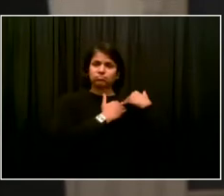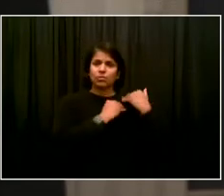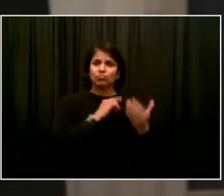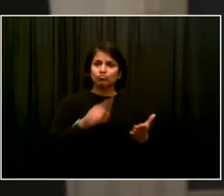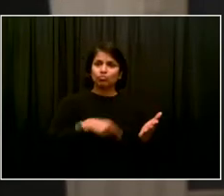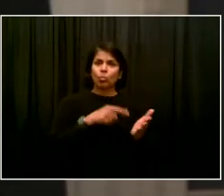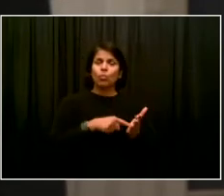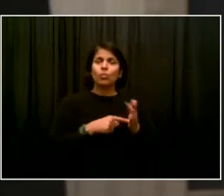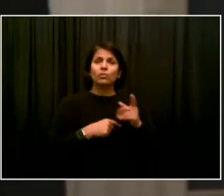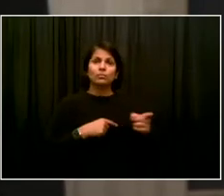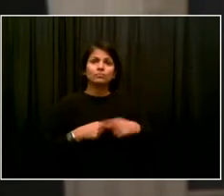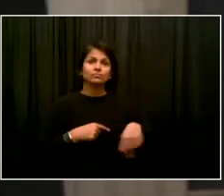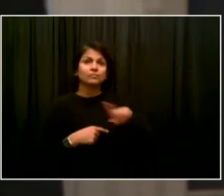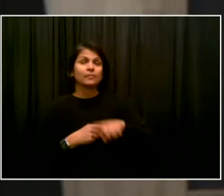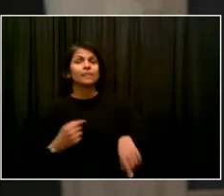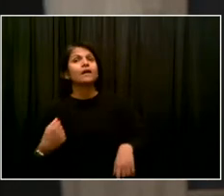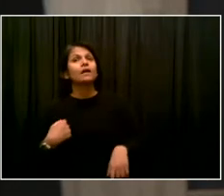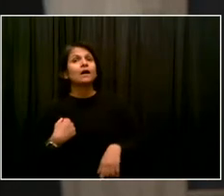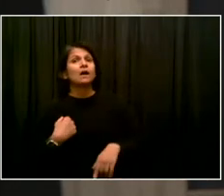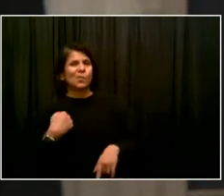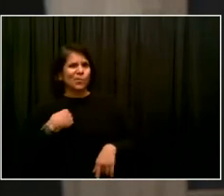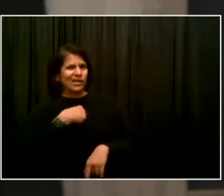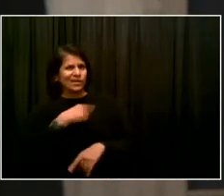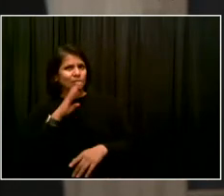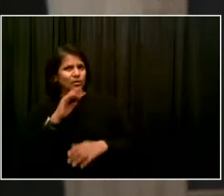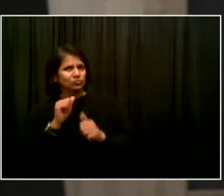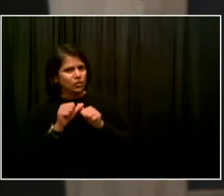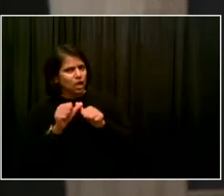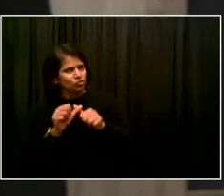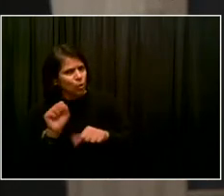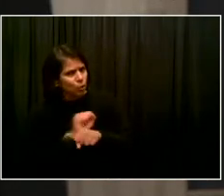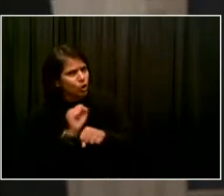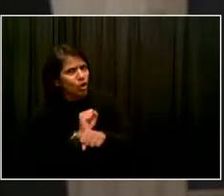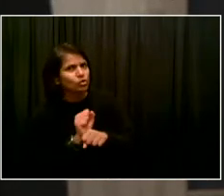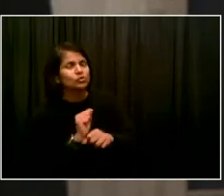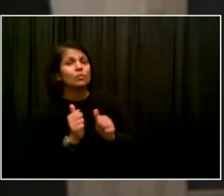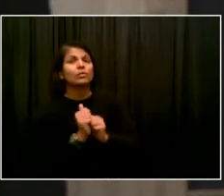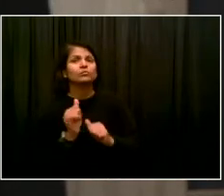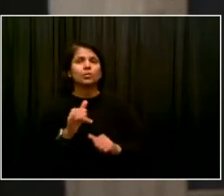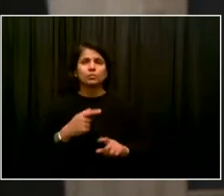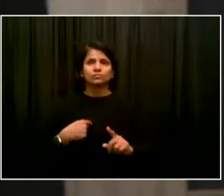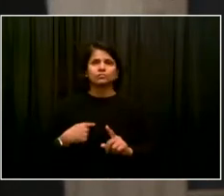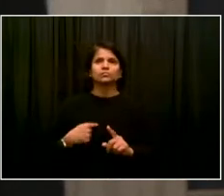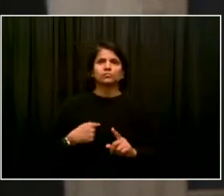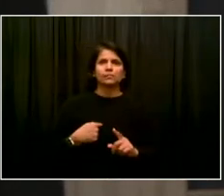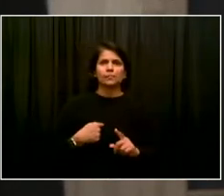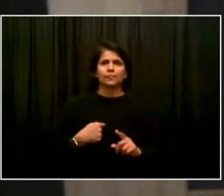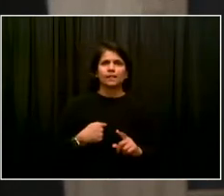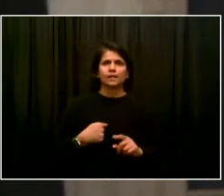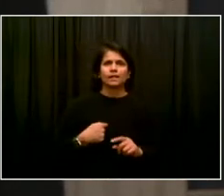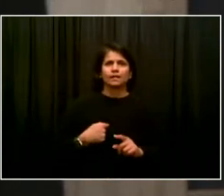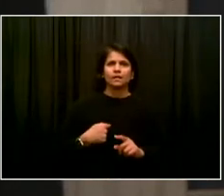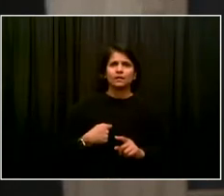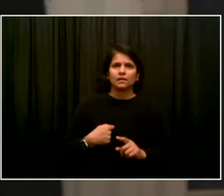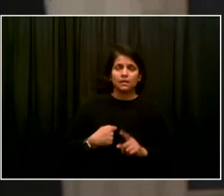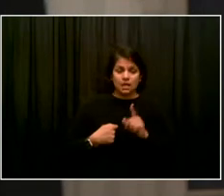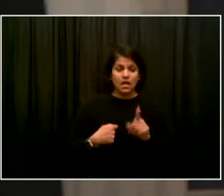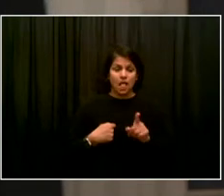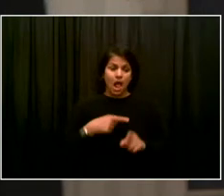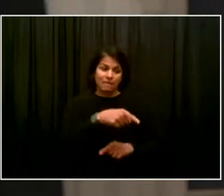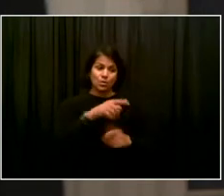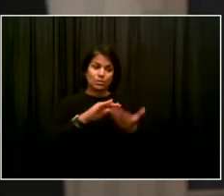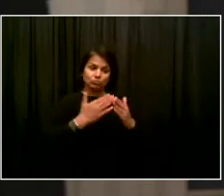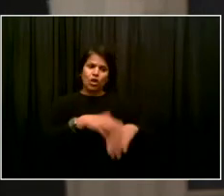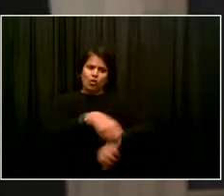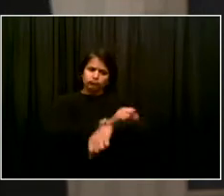it best, I think that at the end of the day, the whole city benefits. You know, and as your son mentioned, you know, the lives that